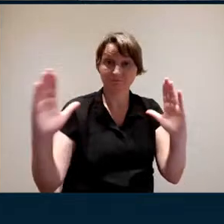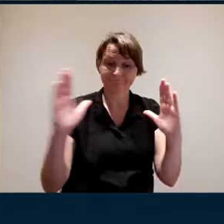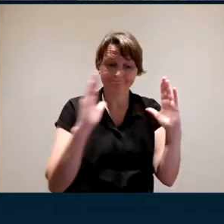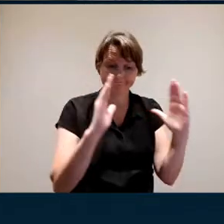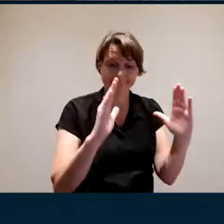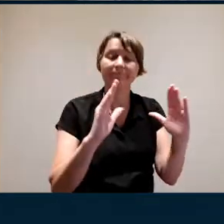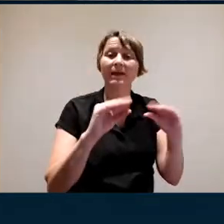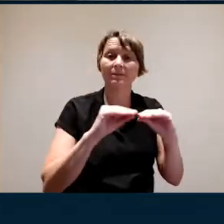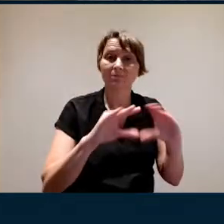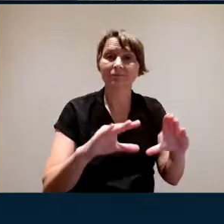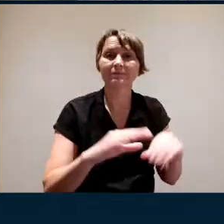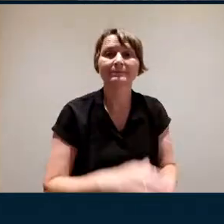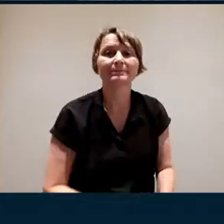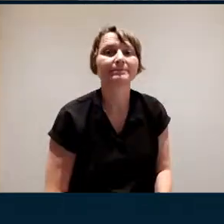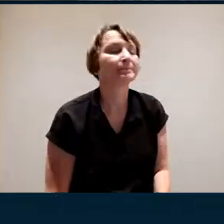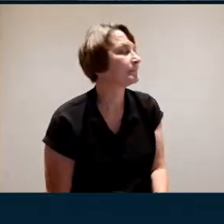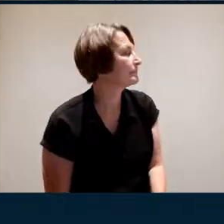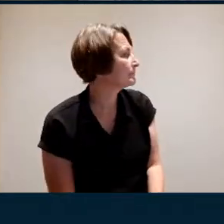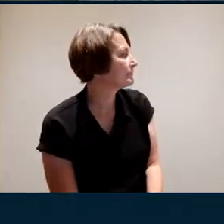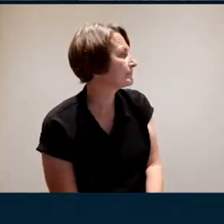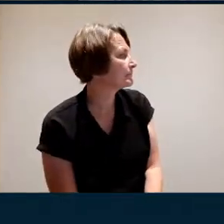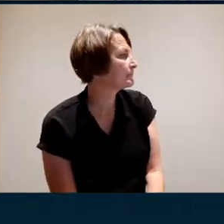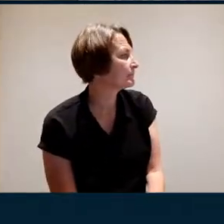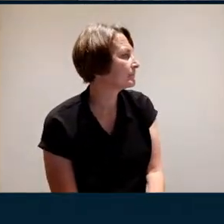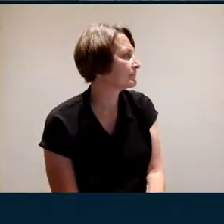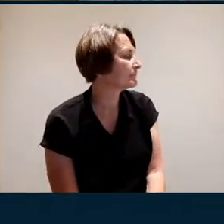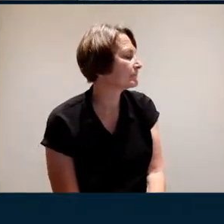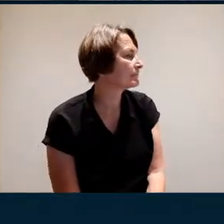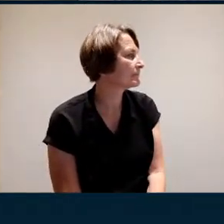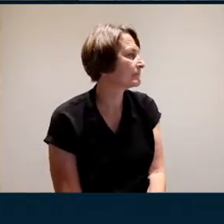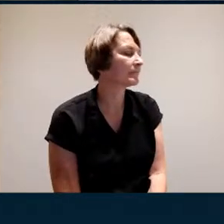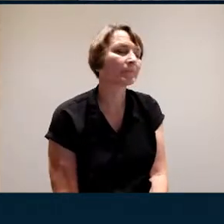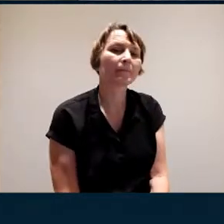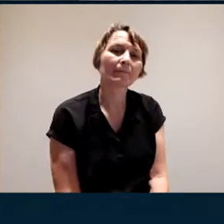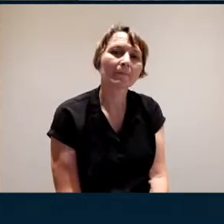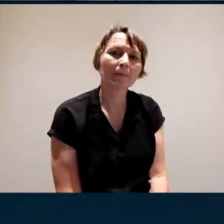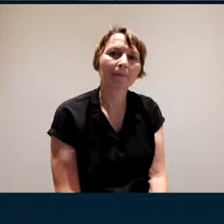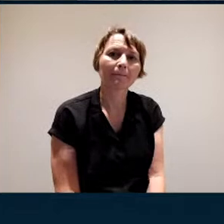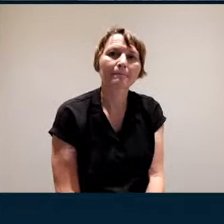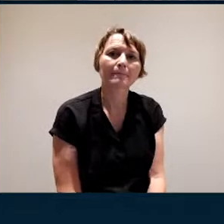back here. Okay, leave this.